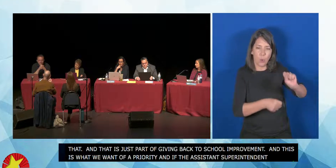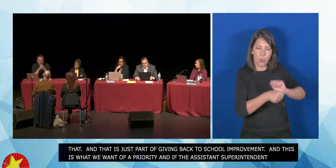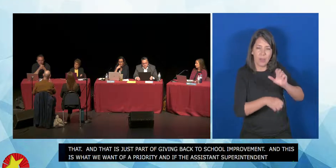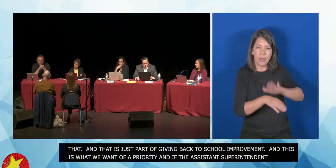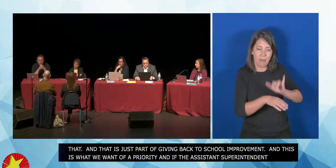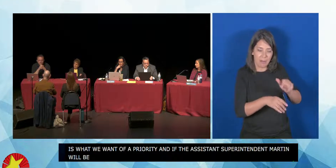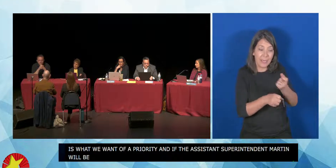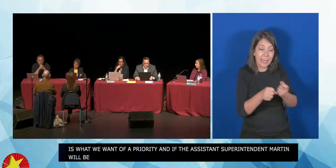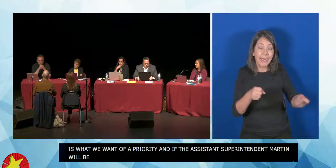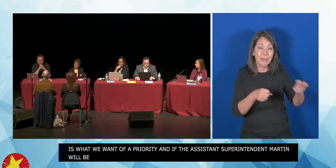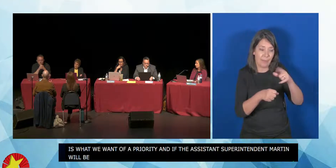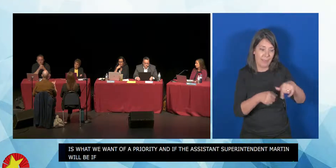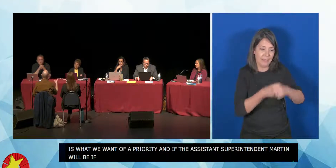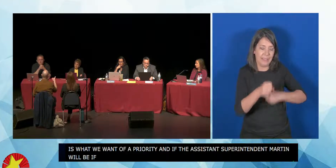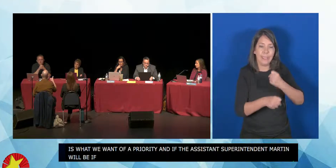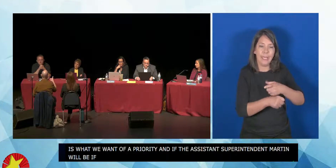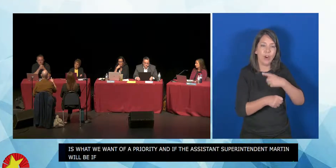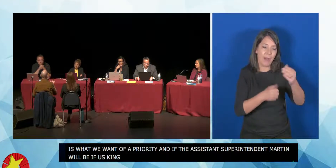beyond.